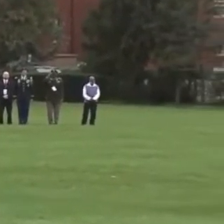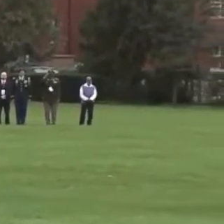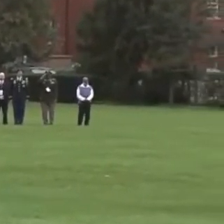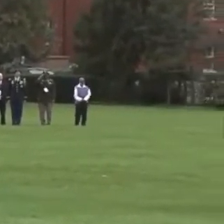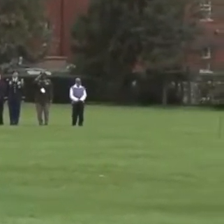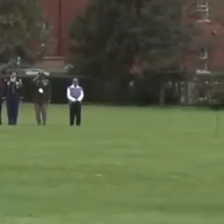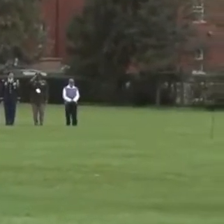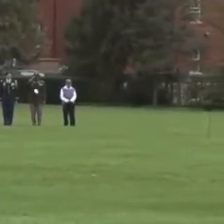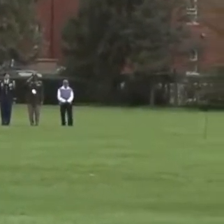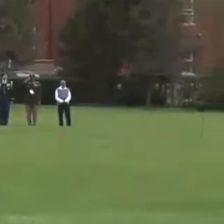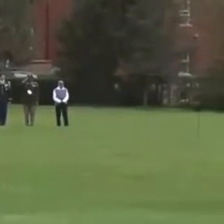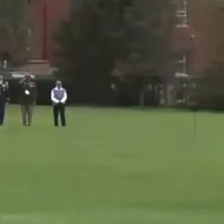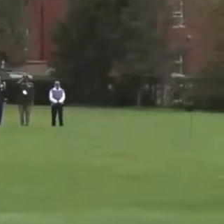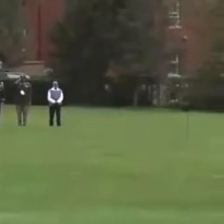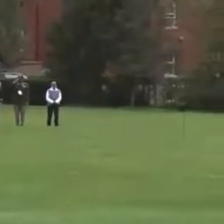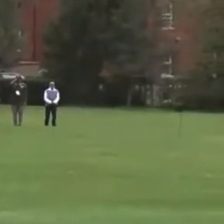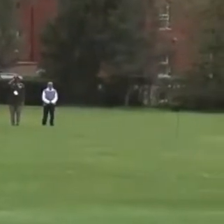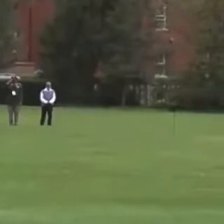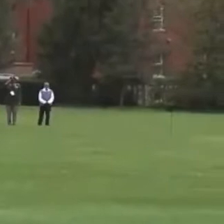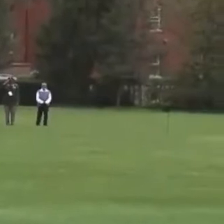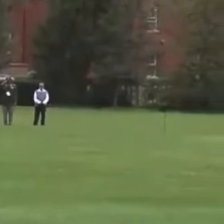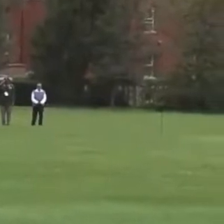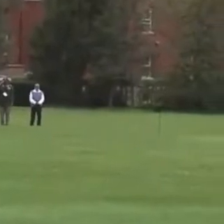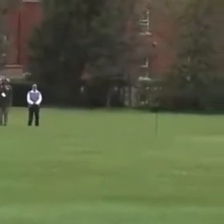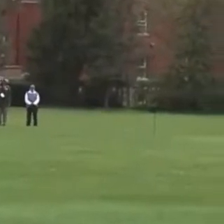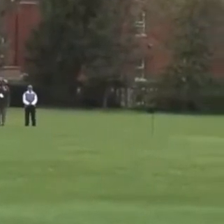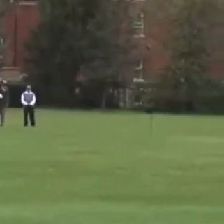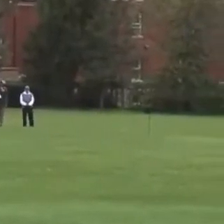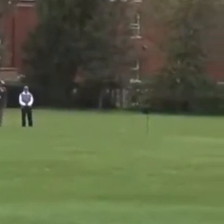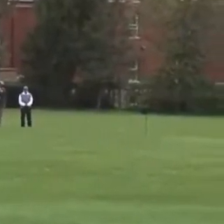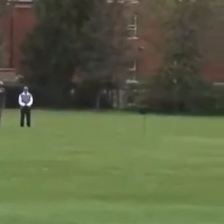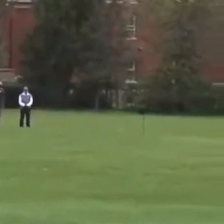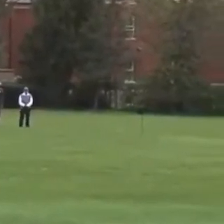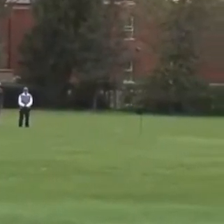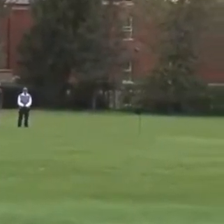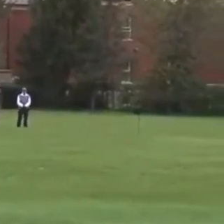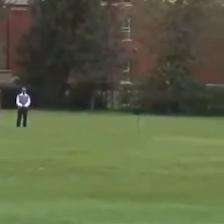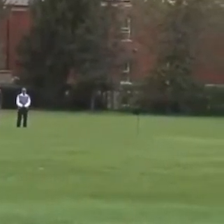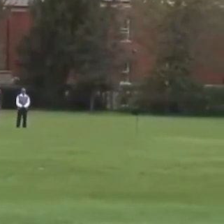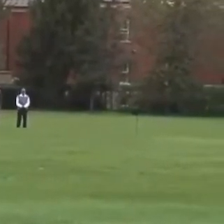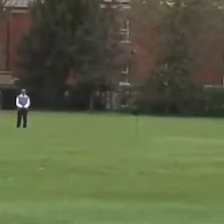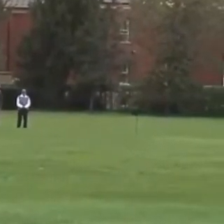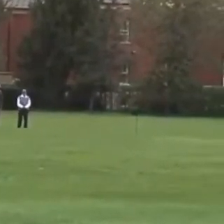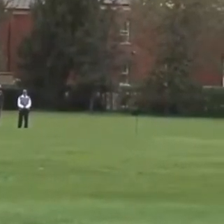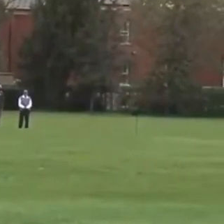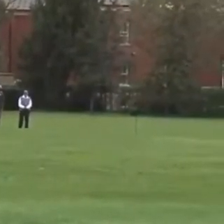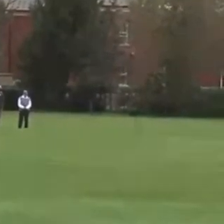Detachment! Raise it! Halt!